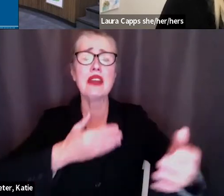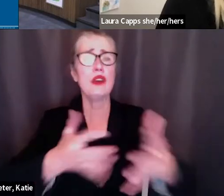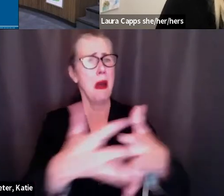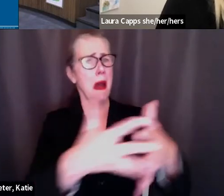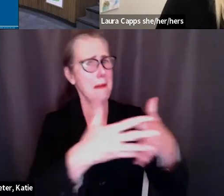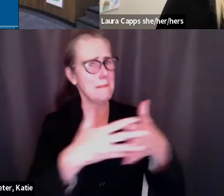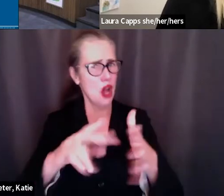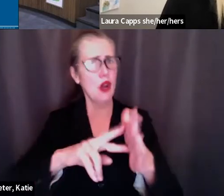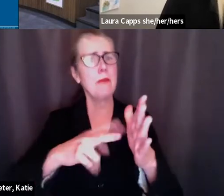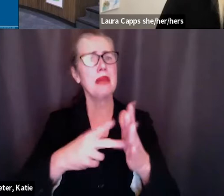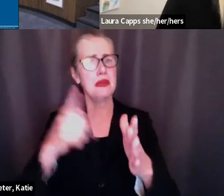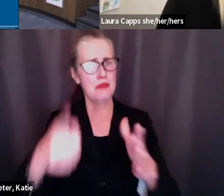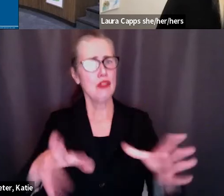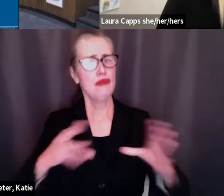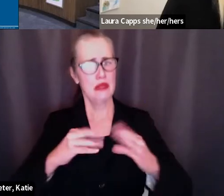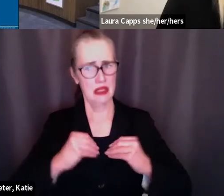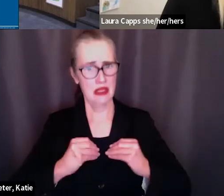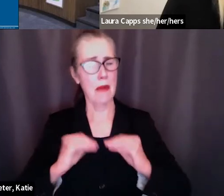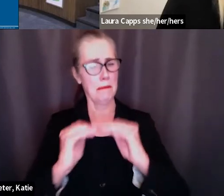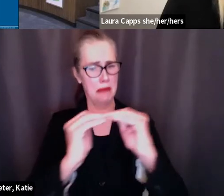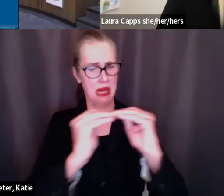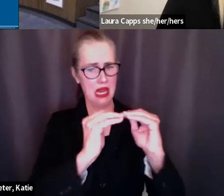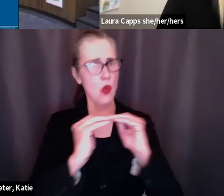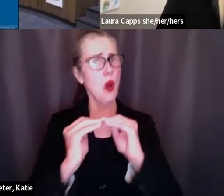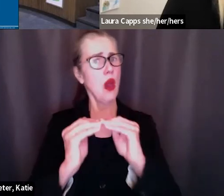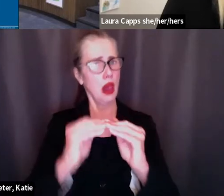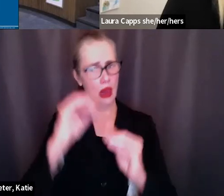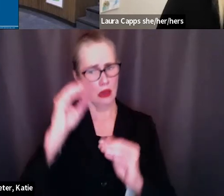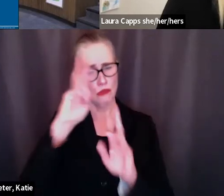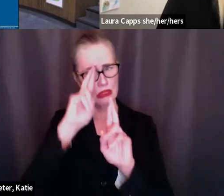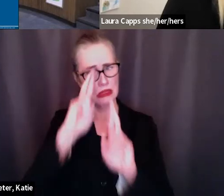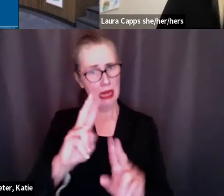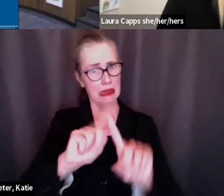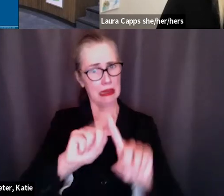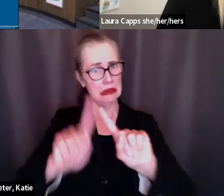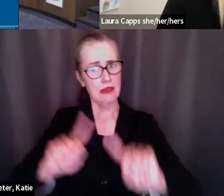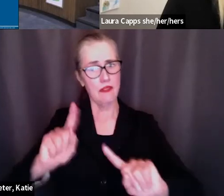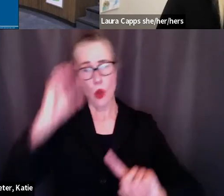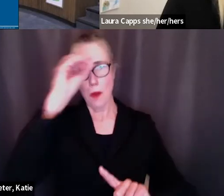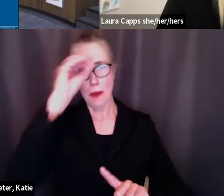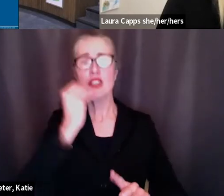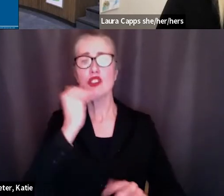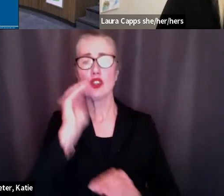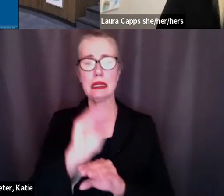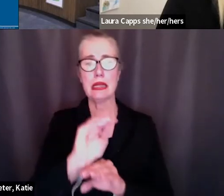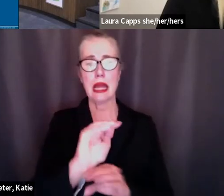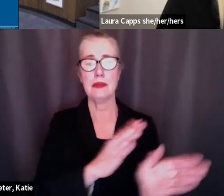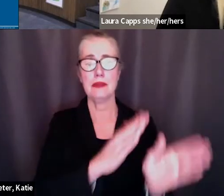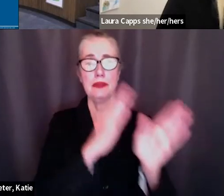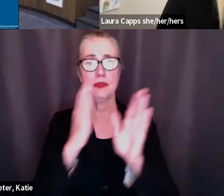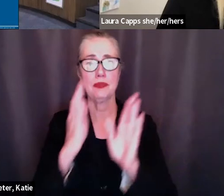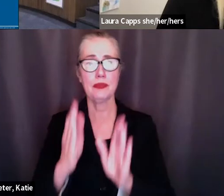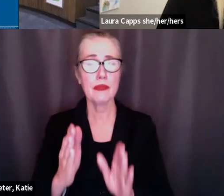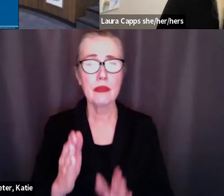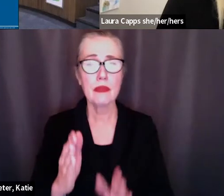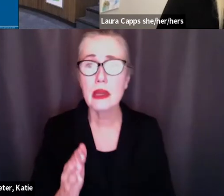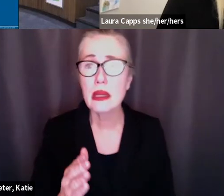good night you next speaker is todd i'm spoken